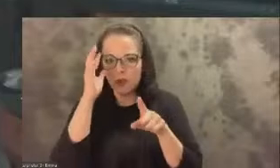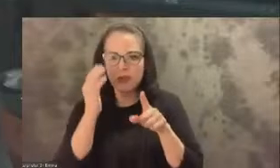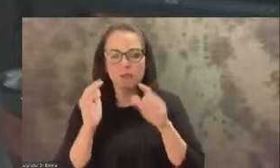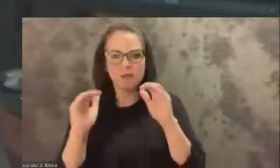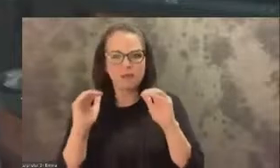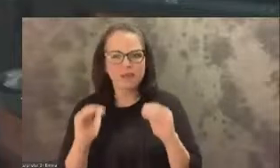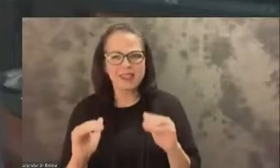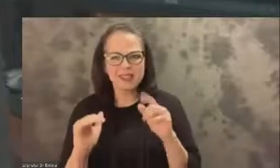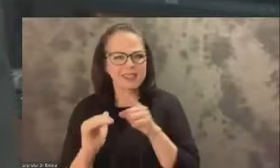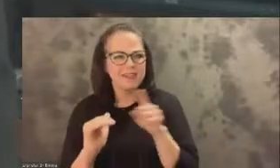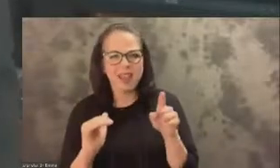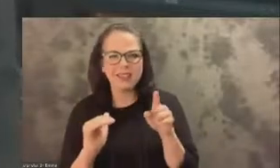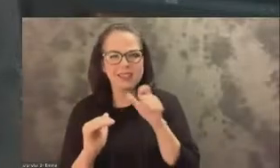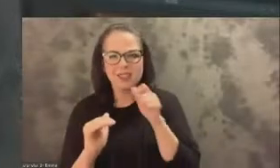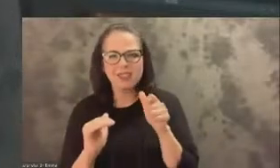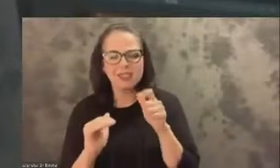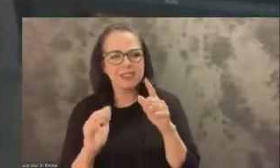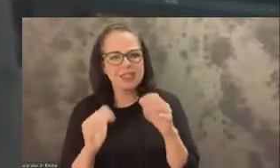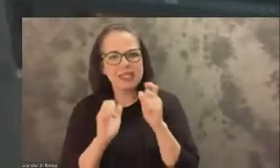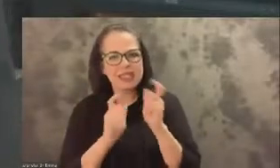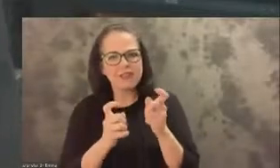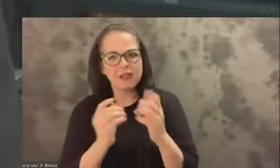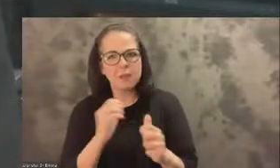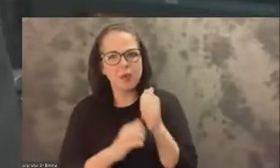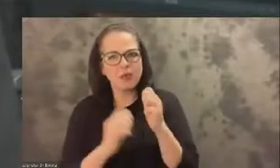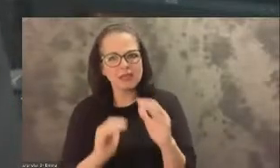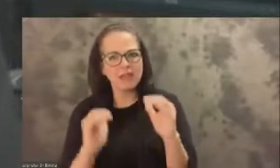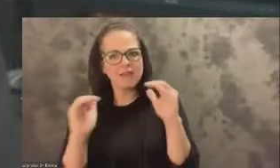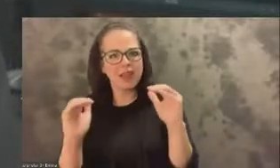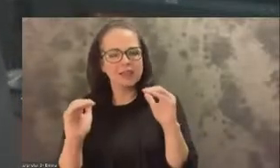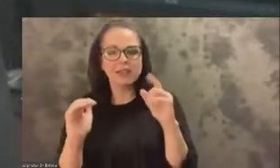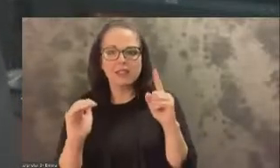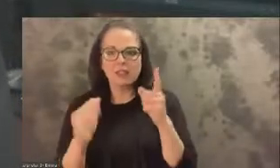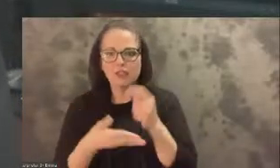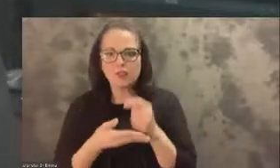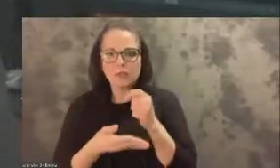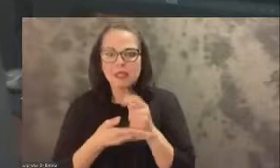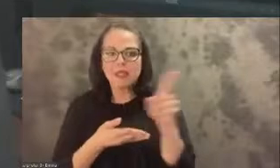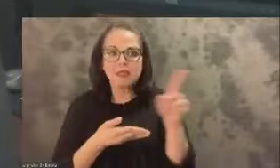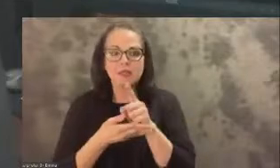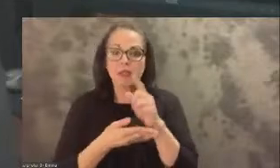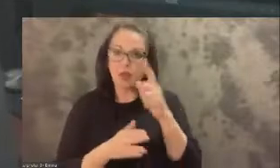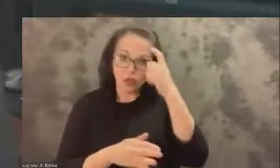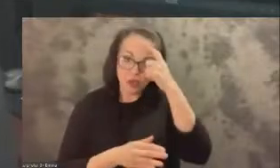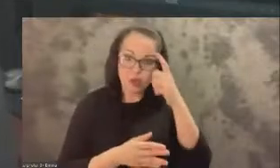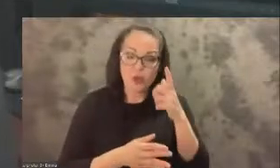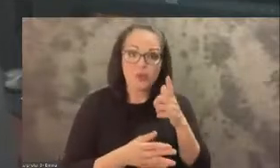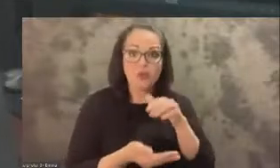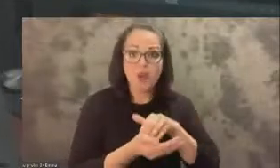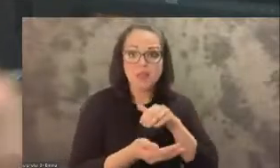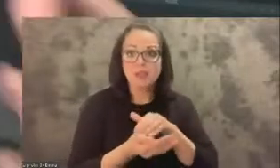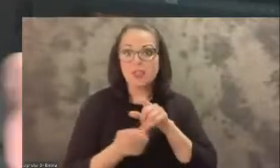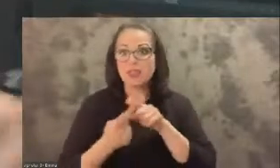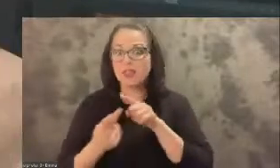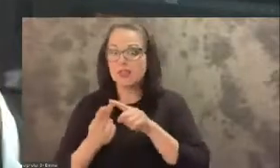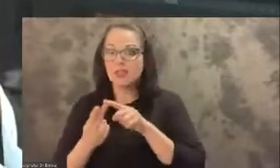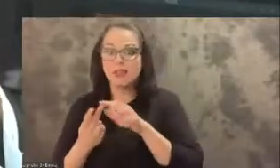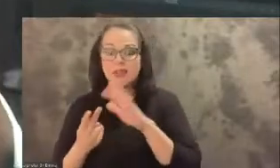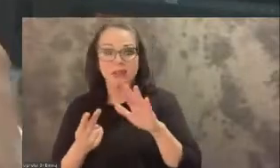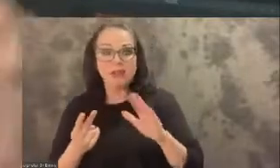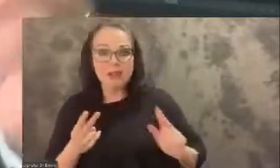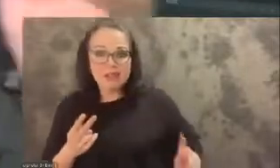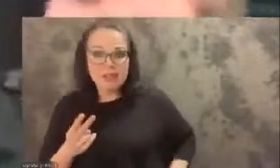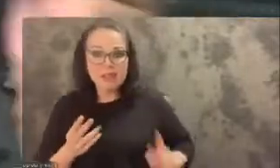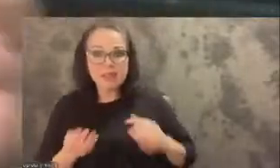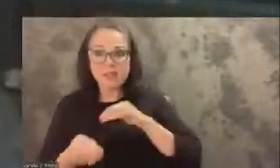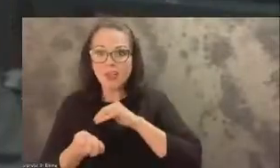from getting the most advanced treatments. It's in urology, cardiology, nephrology, obstetrics,